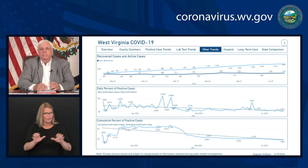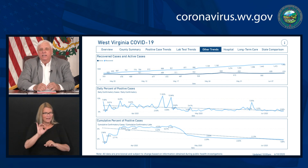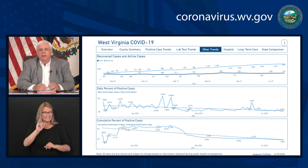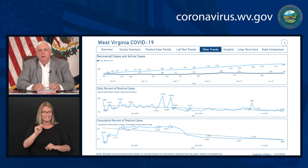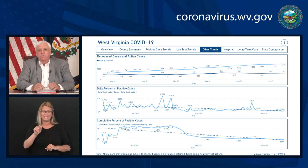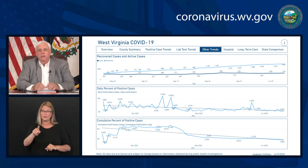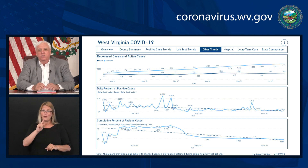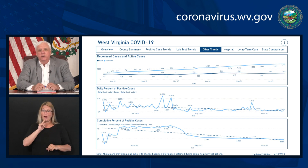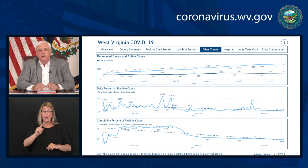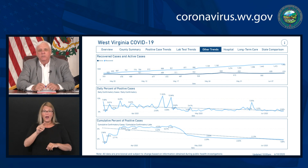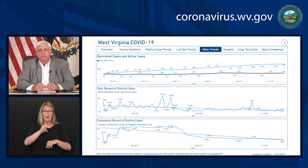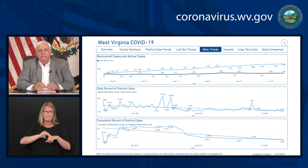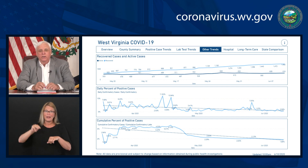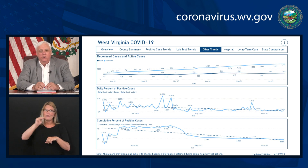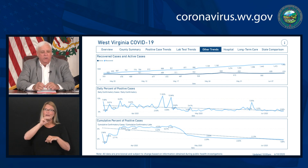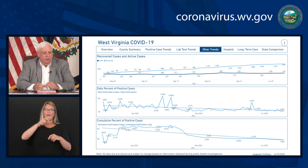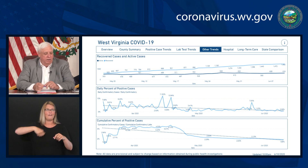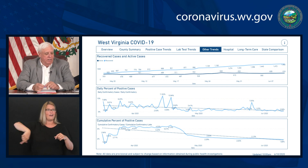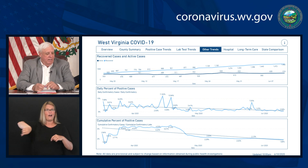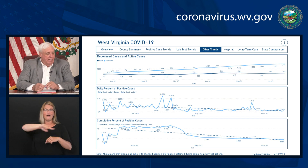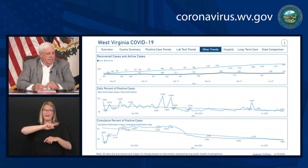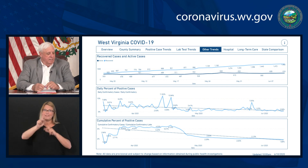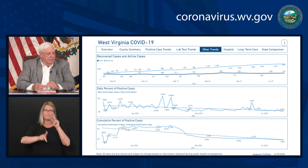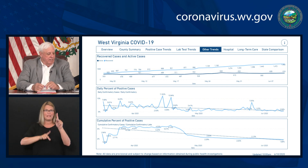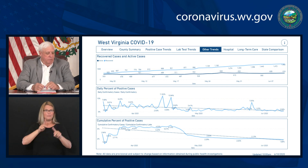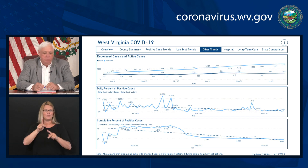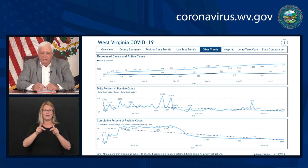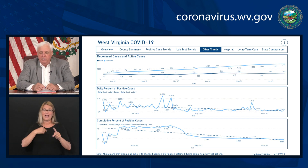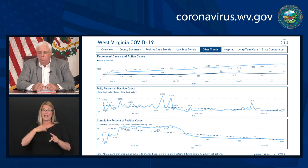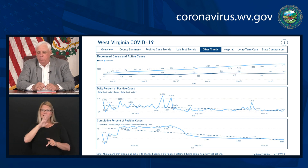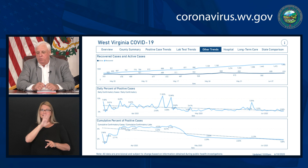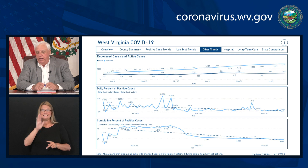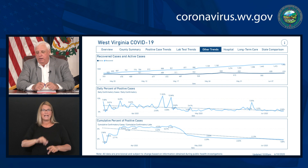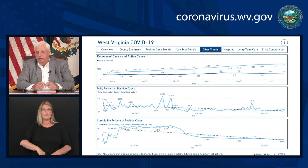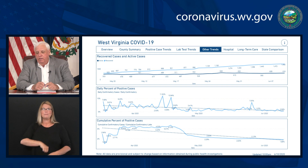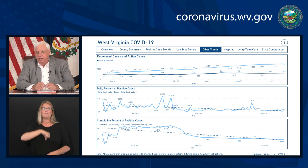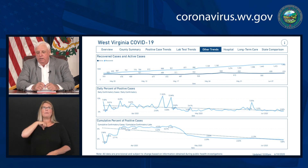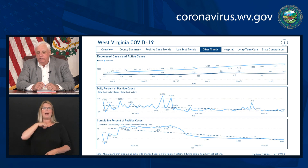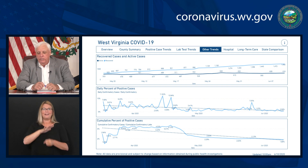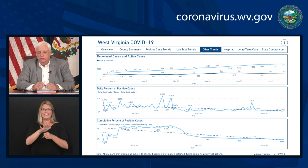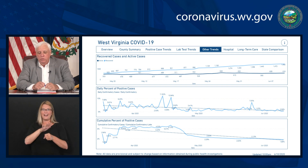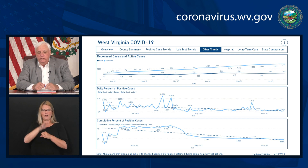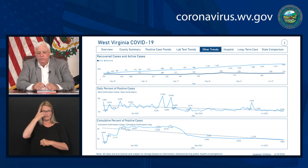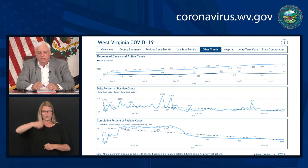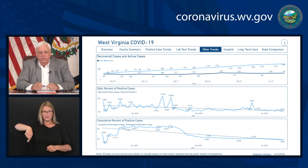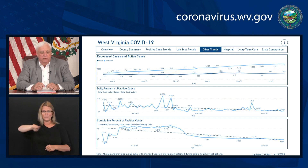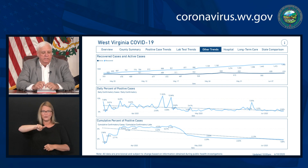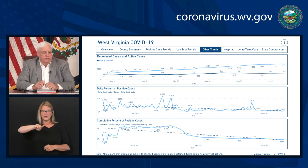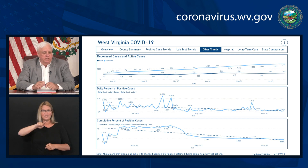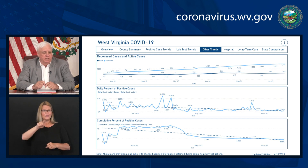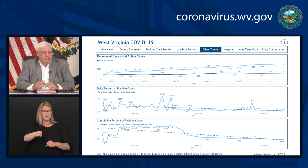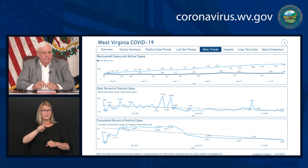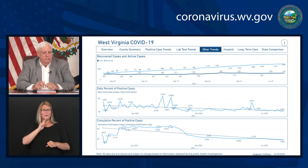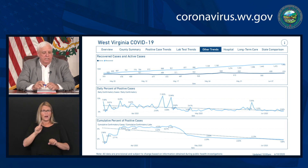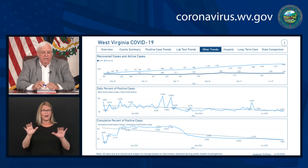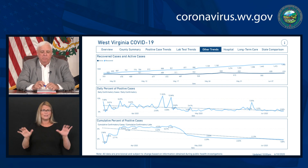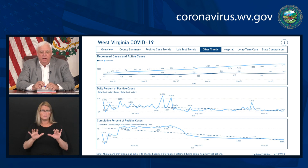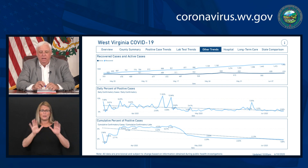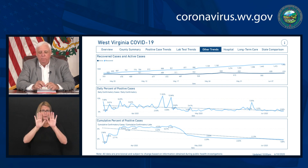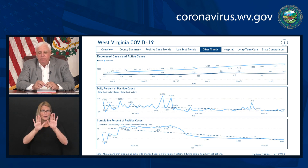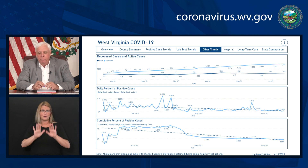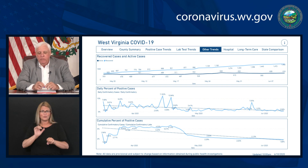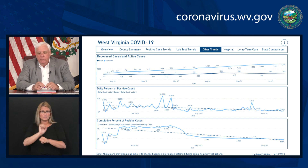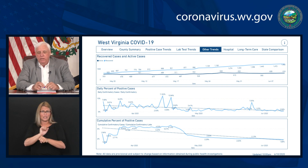that I've said over and over and over that you are. I could never be any more proud of just what you've done, West Virginia, and just keep